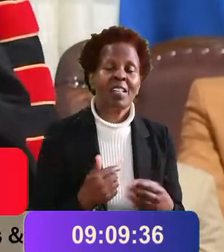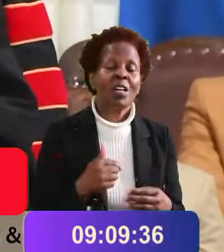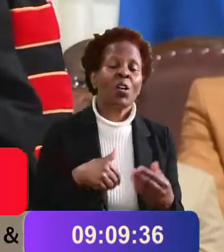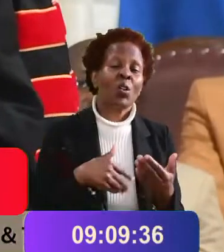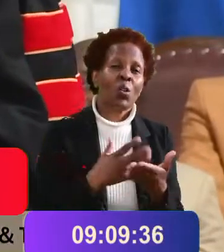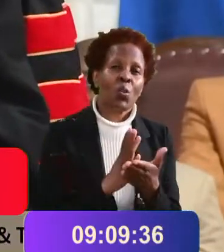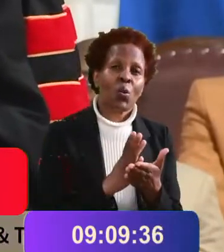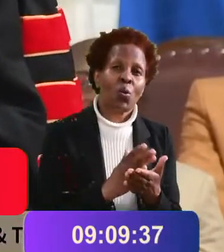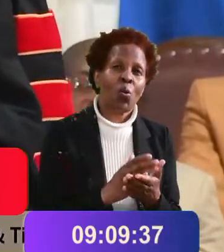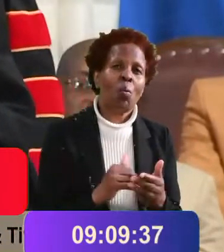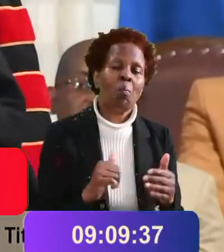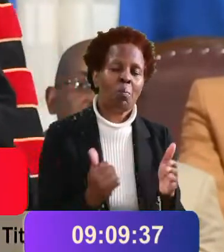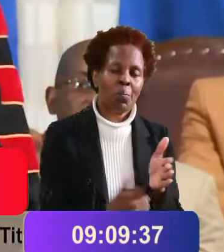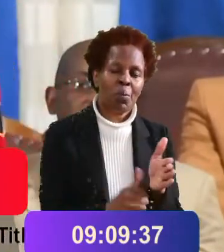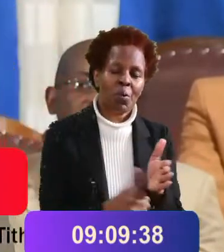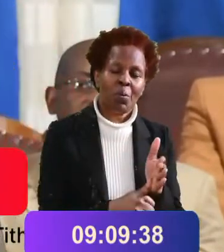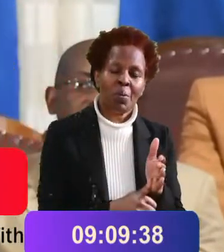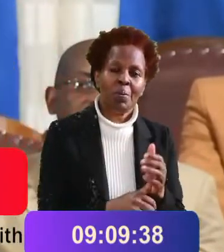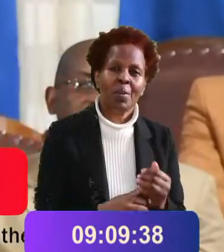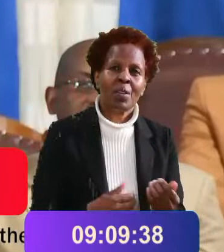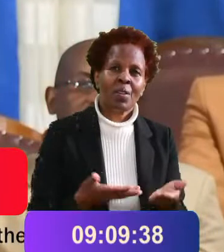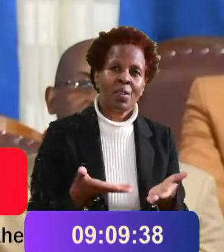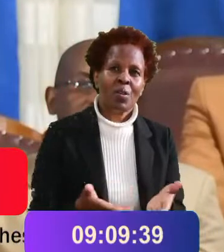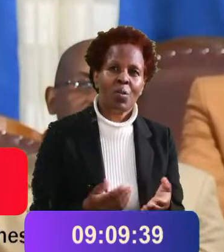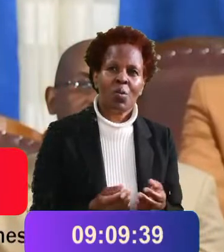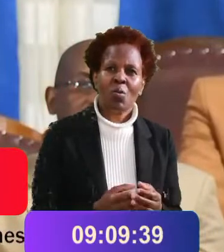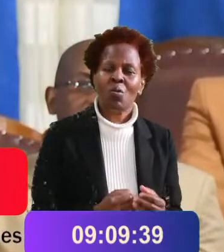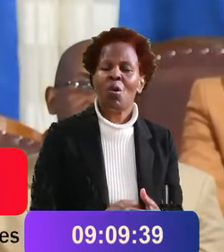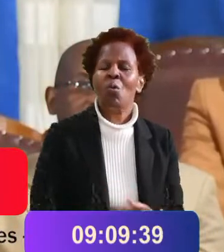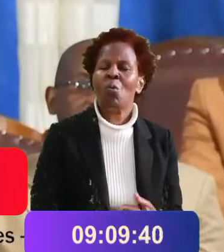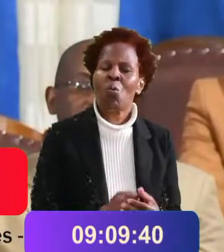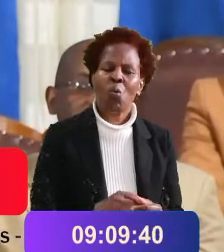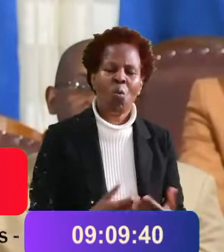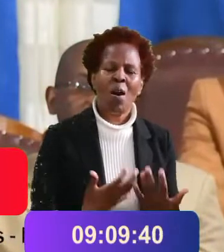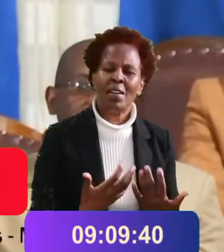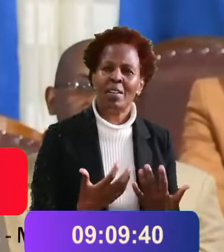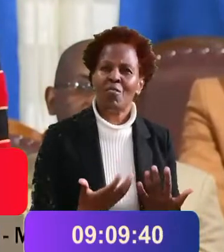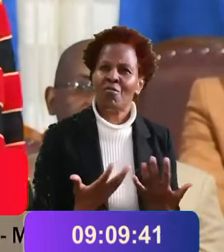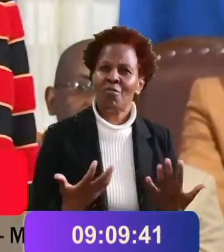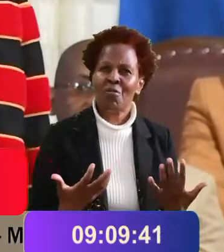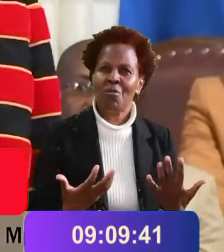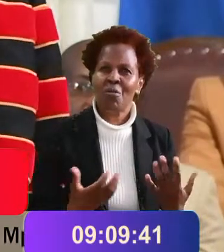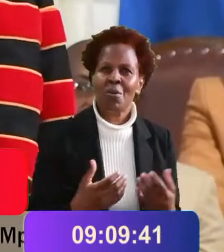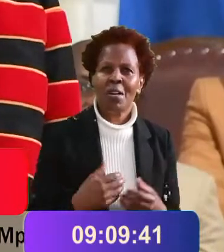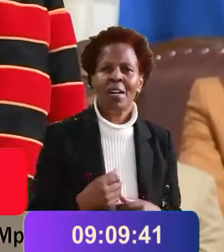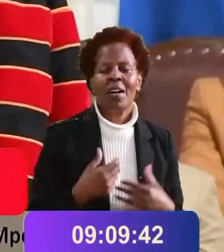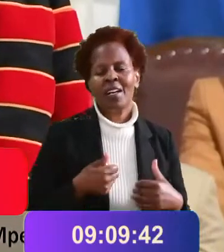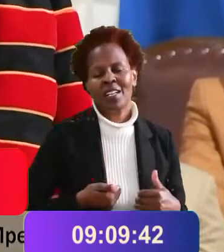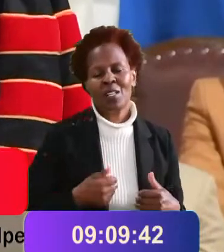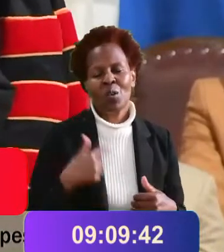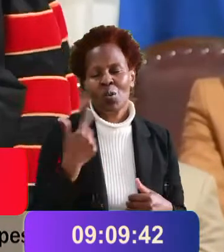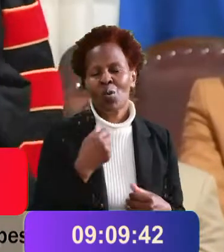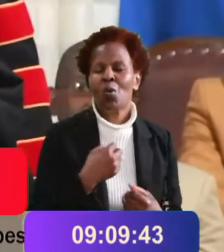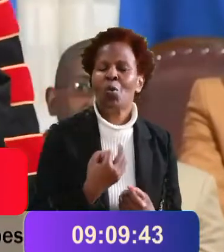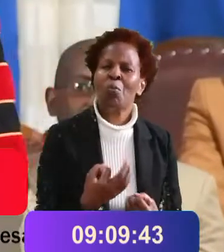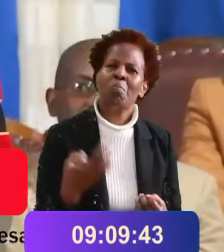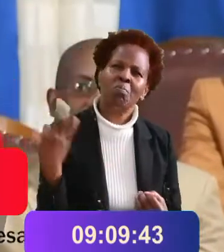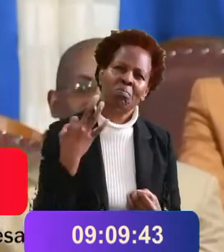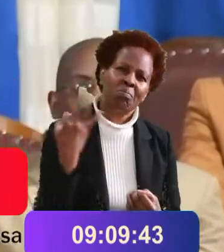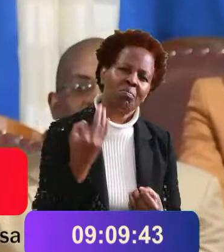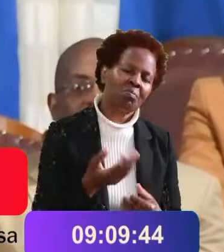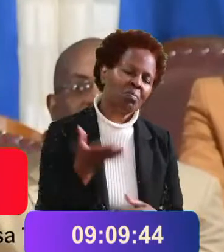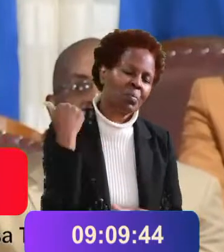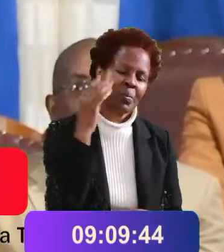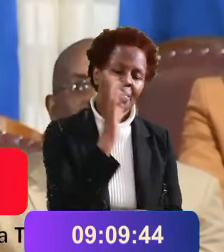difficult circumstances. And there was a wonderful young lady who was preaching last Sunday who reminded us three